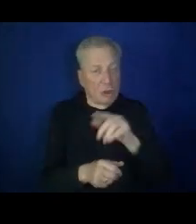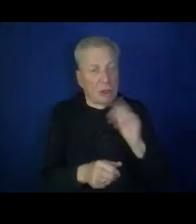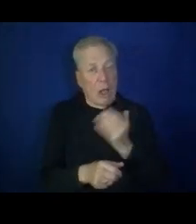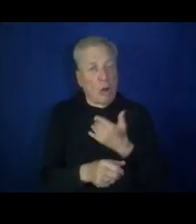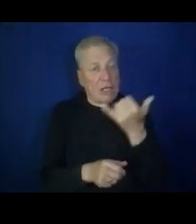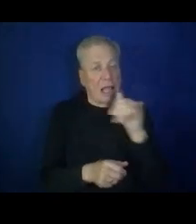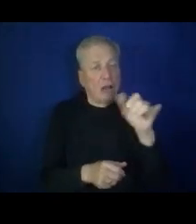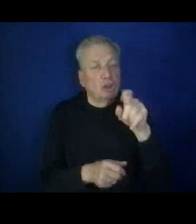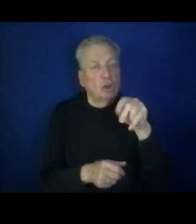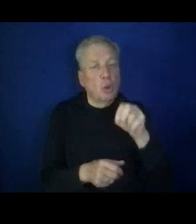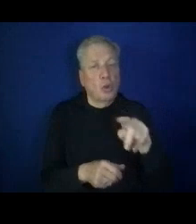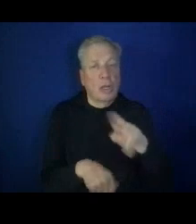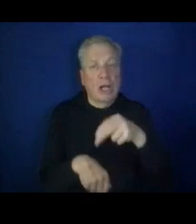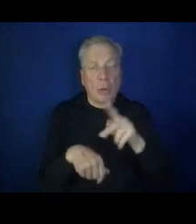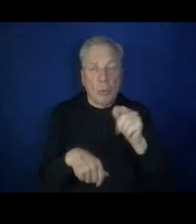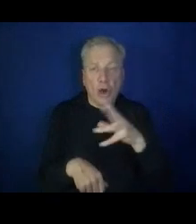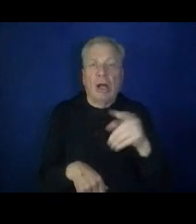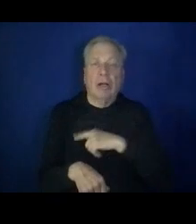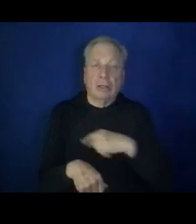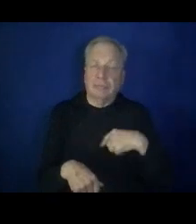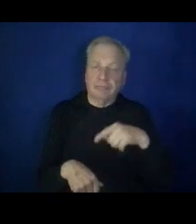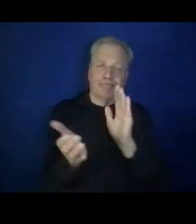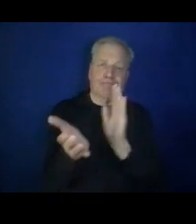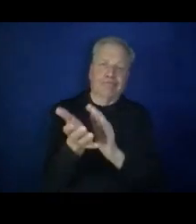can just give them a quick round of applause for that.